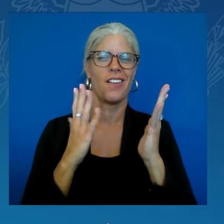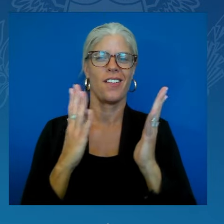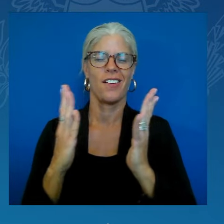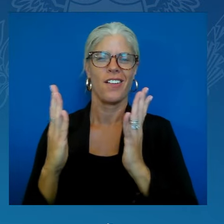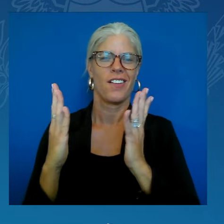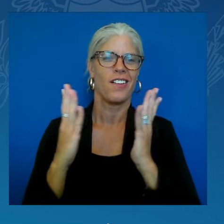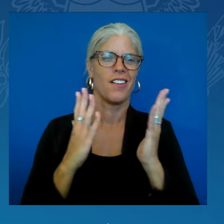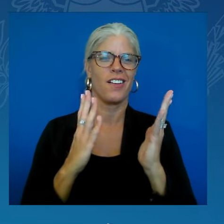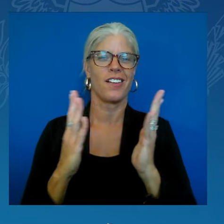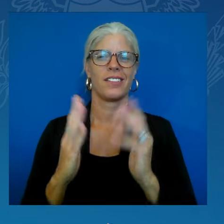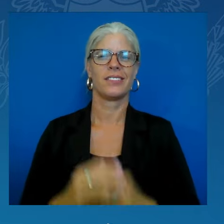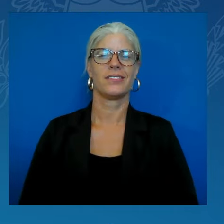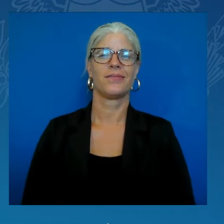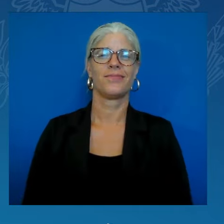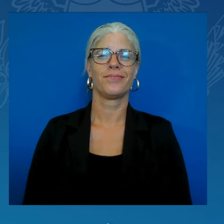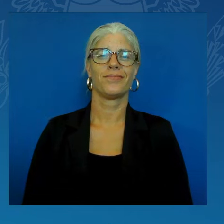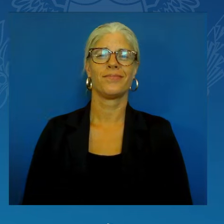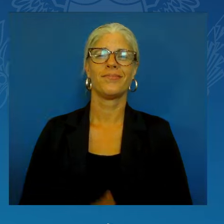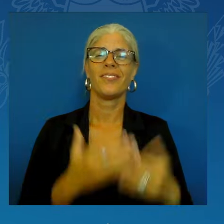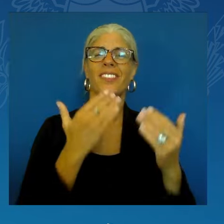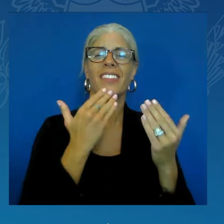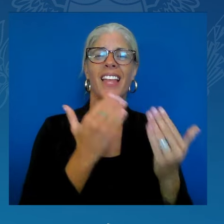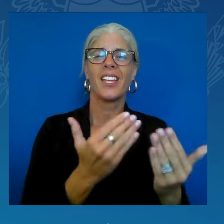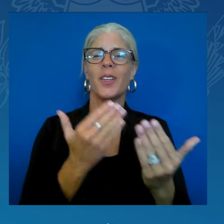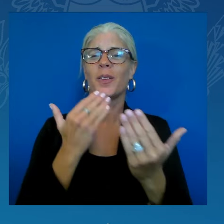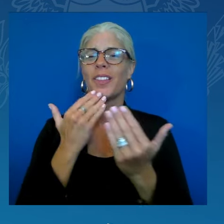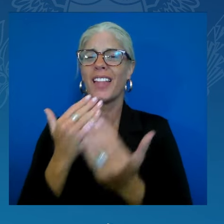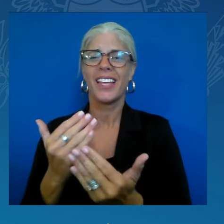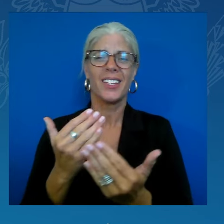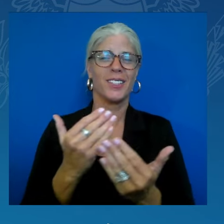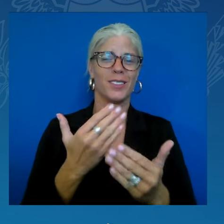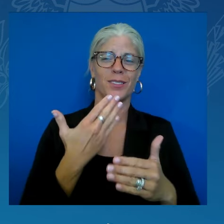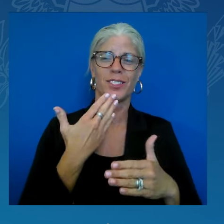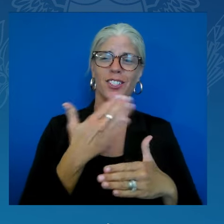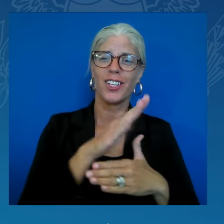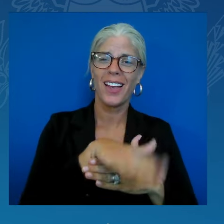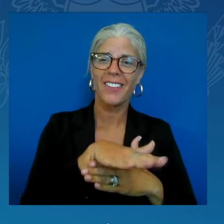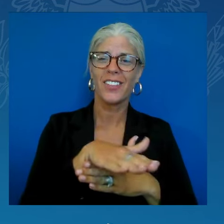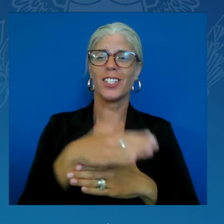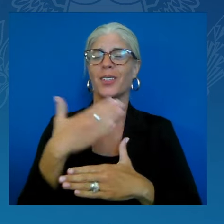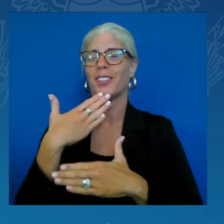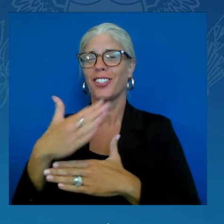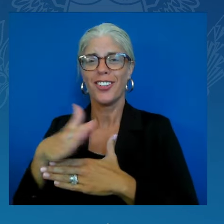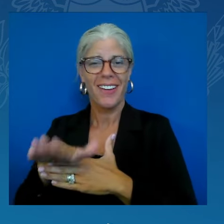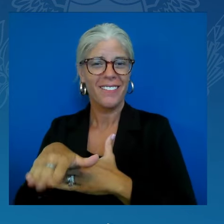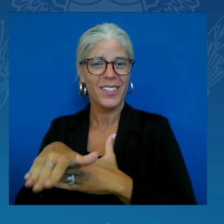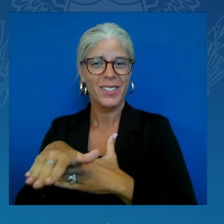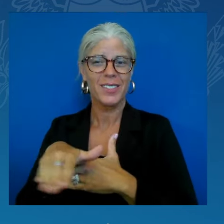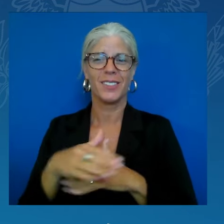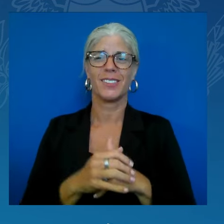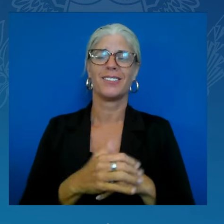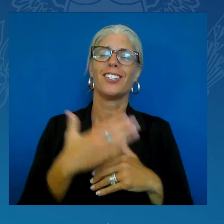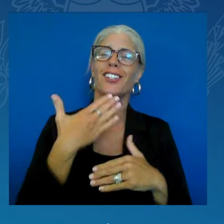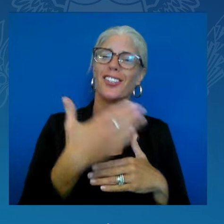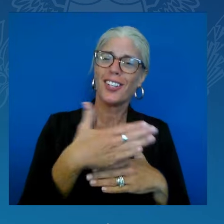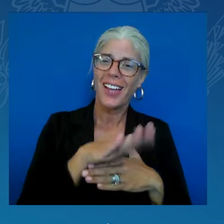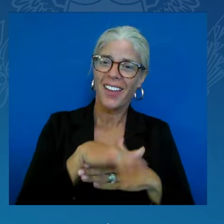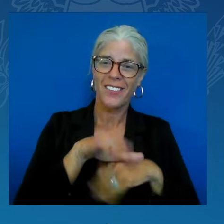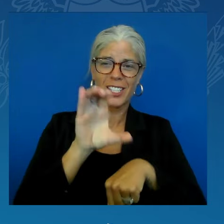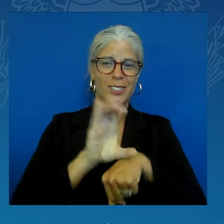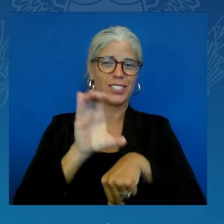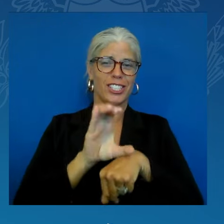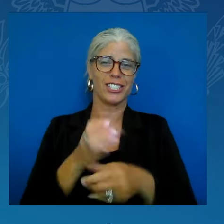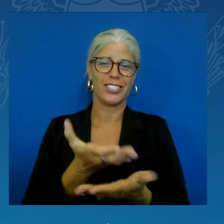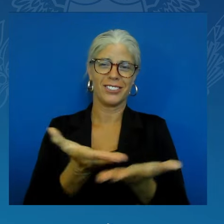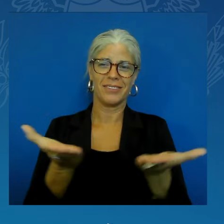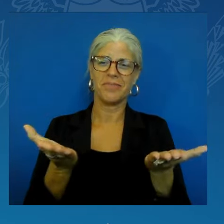thank you good afternoon good afternoon good afternoon Church please have a seat